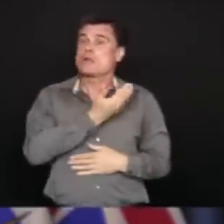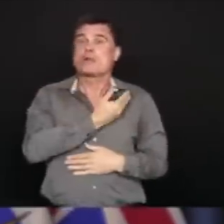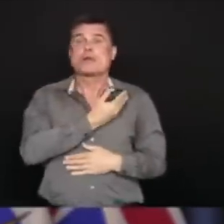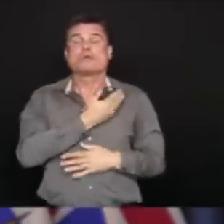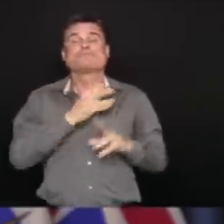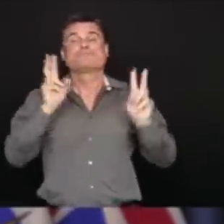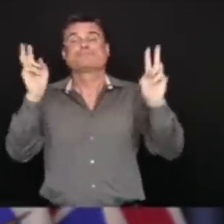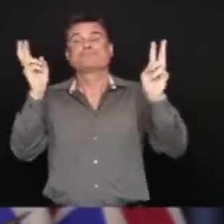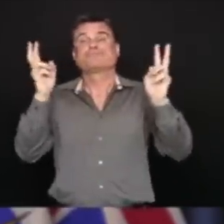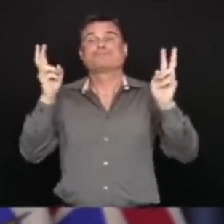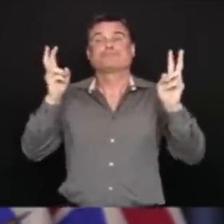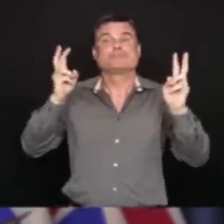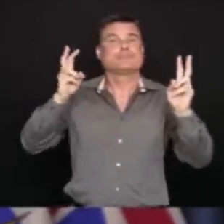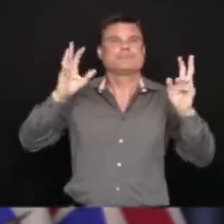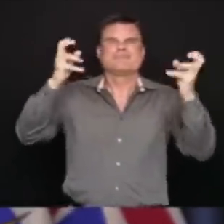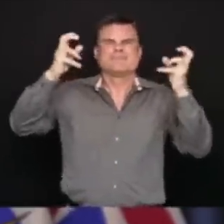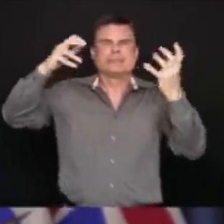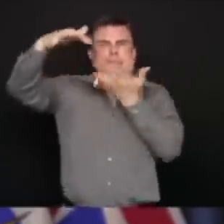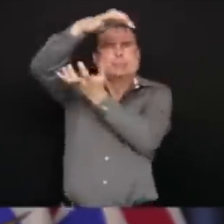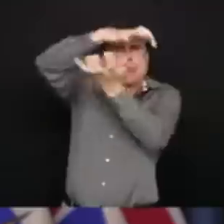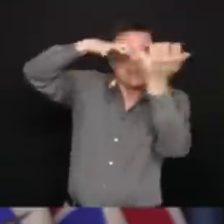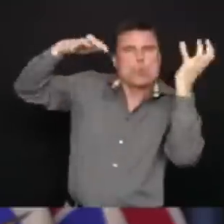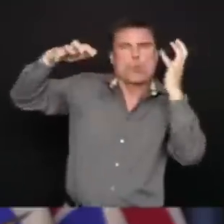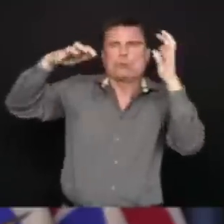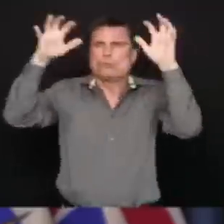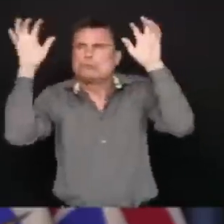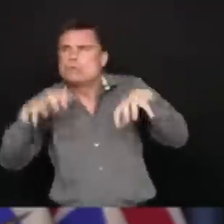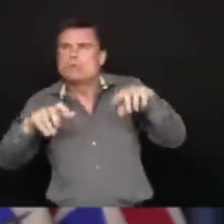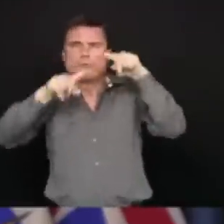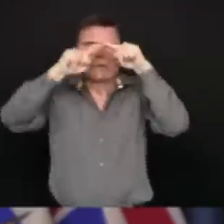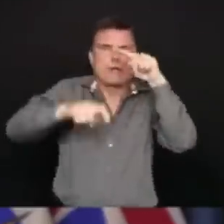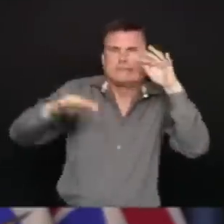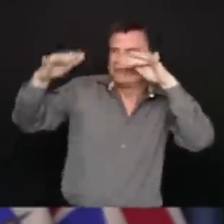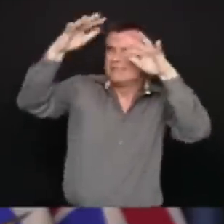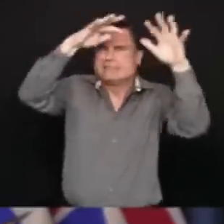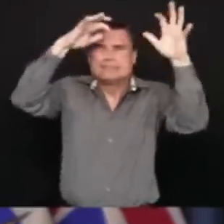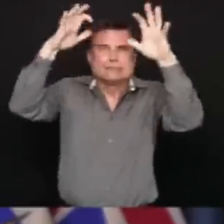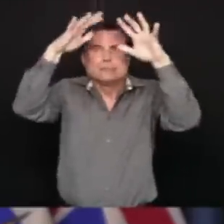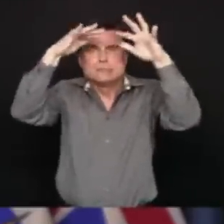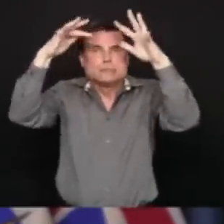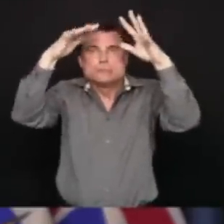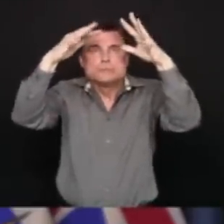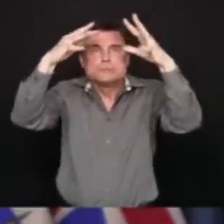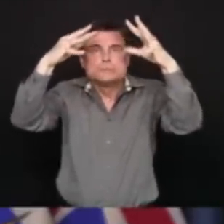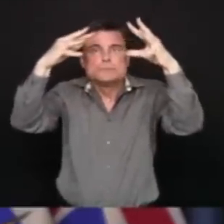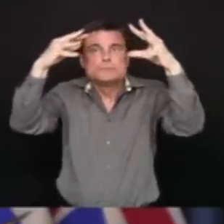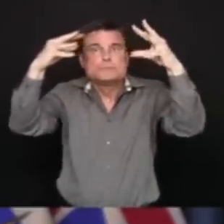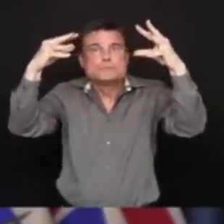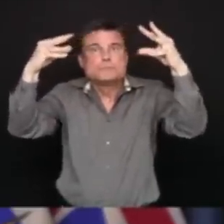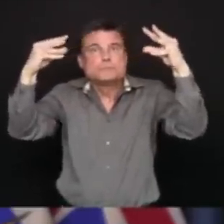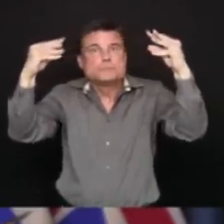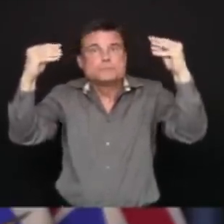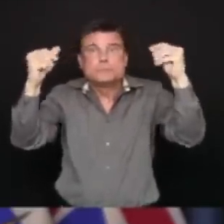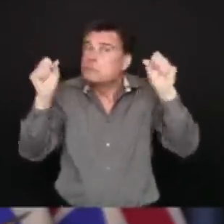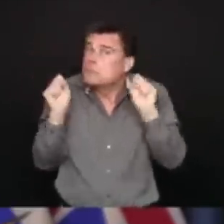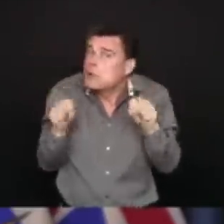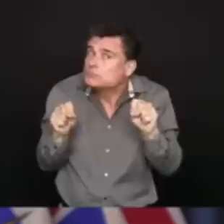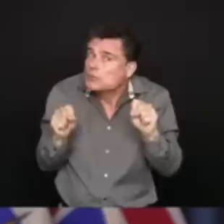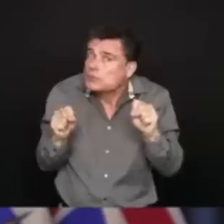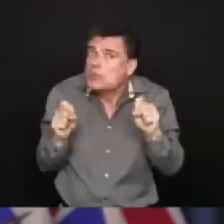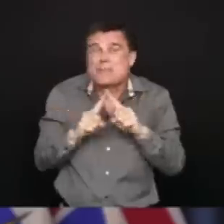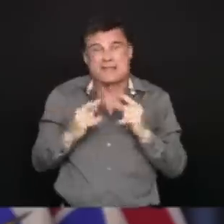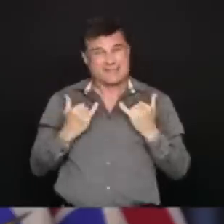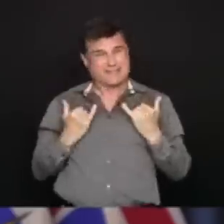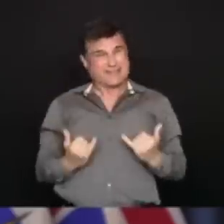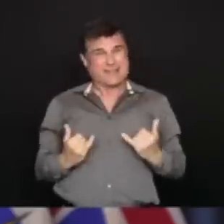taking any measures in the next 2 weeks, but we are planning. We are planning for what is going to look like when we get to that point